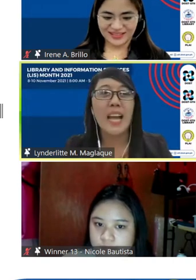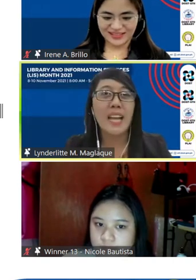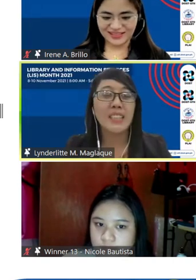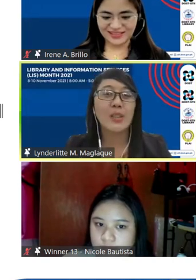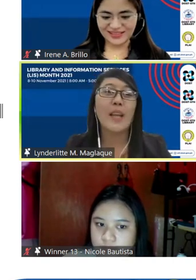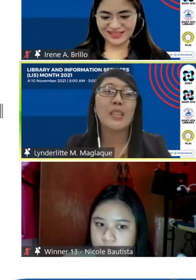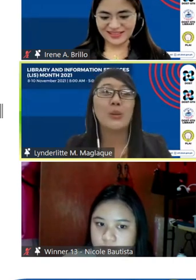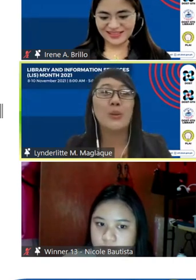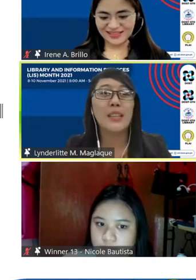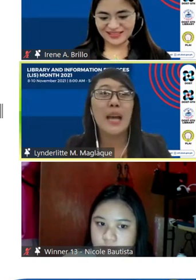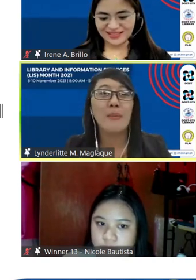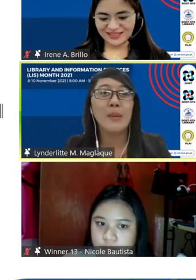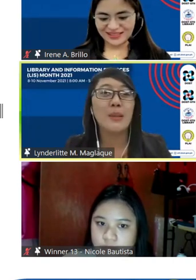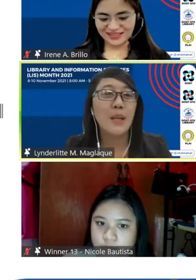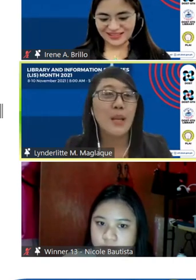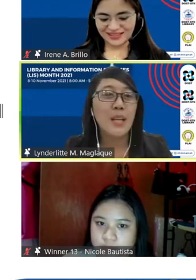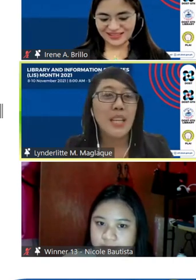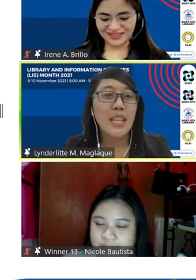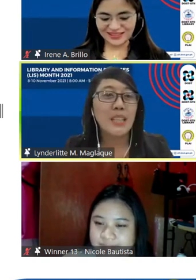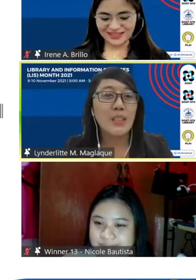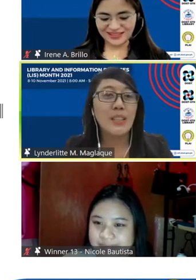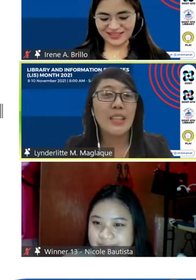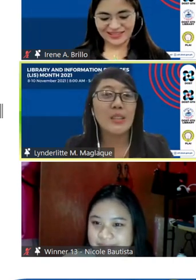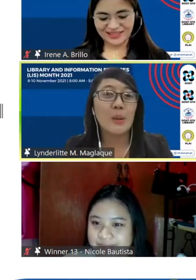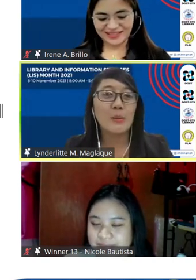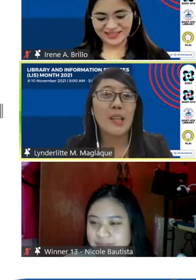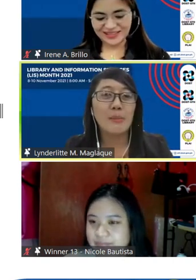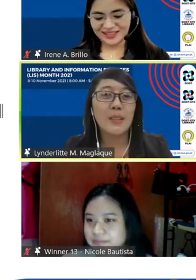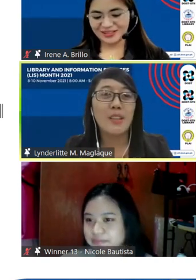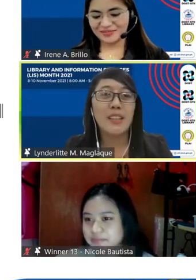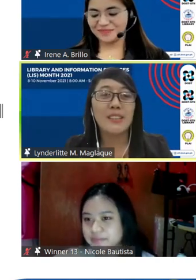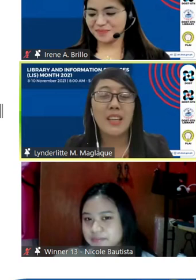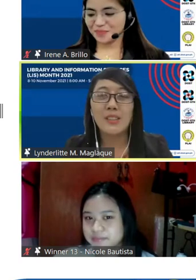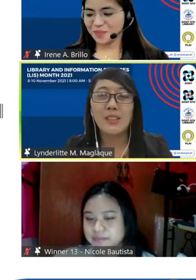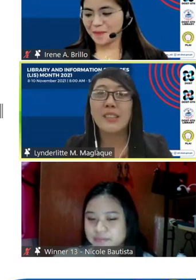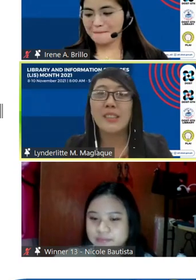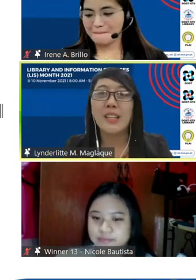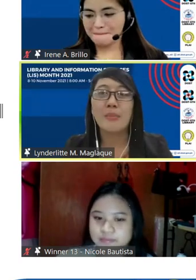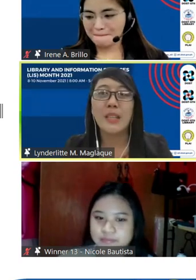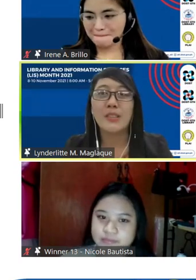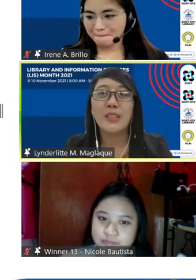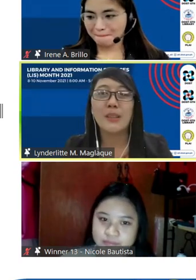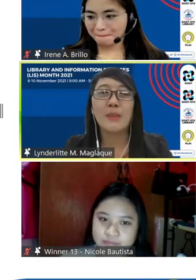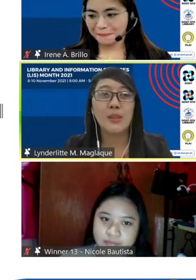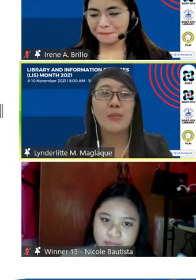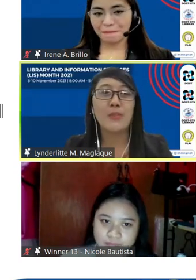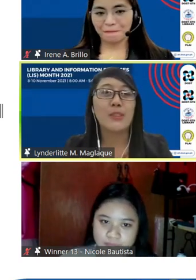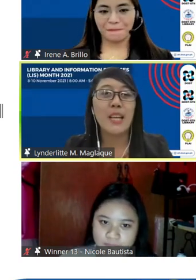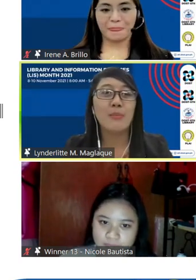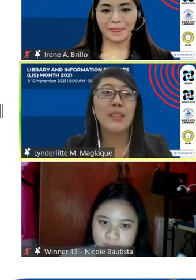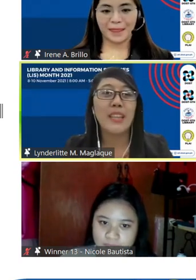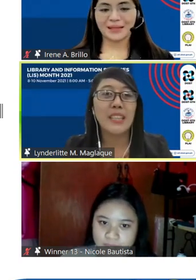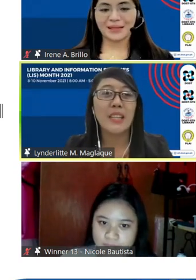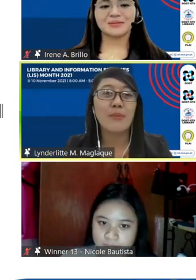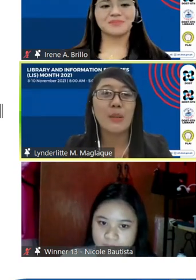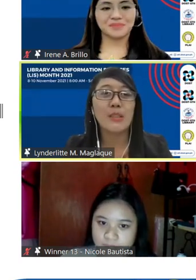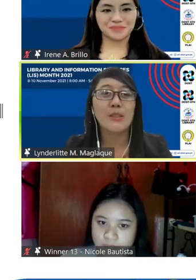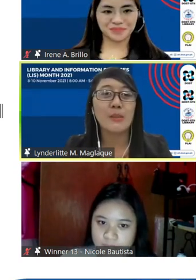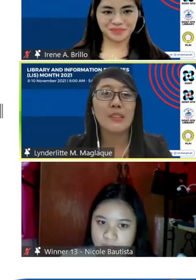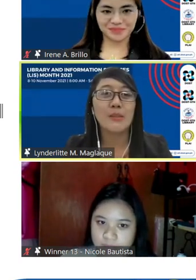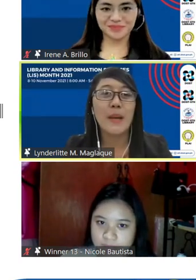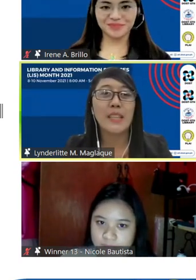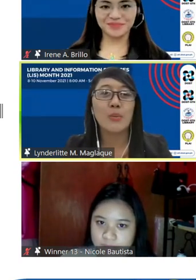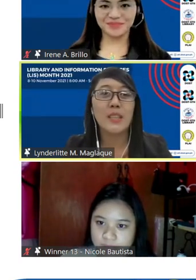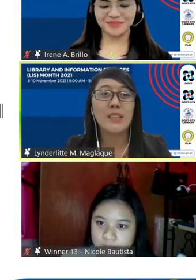reaction, 822, ang dami nun, in the Learning at Home Selfie Contest held during the celebration of the 31st Library and